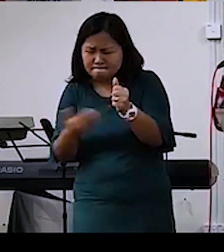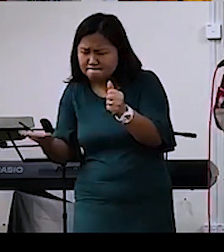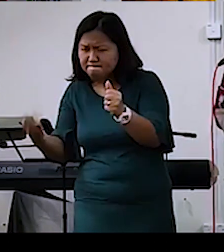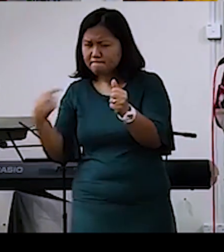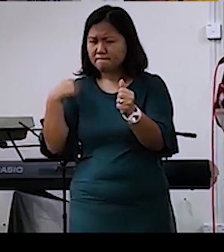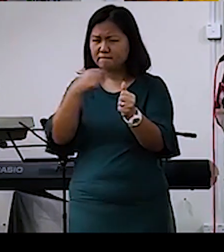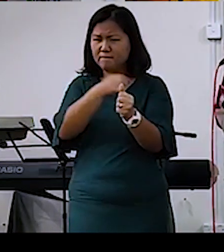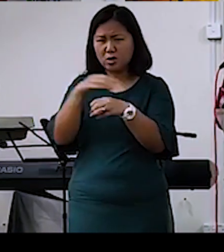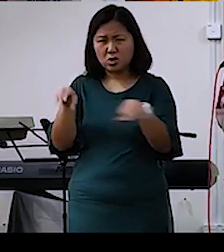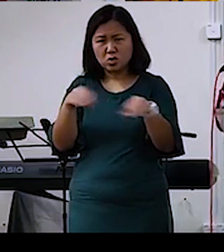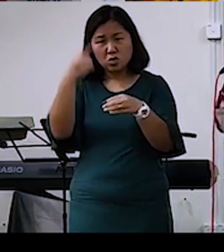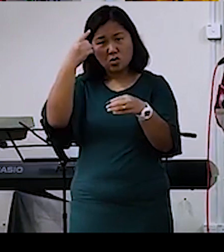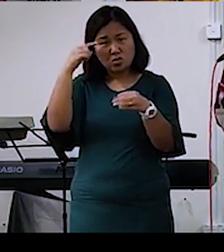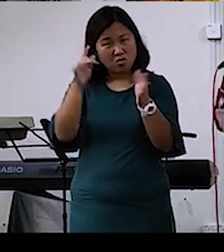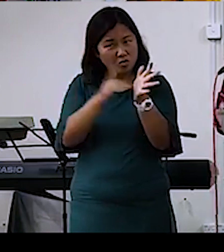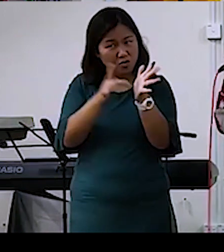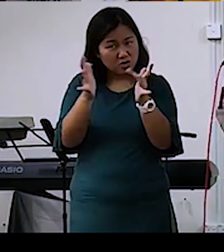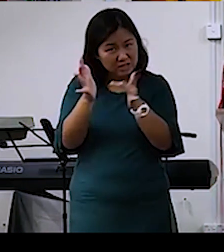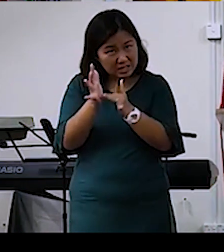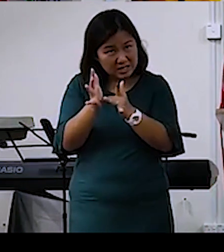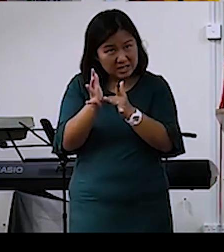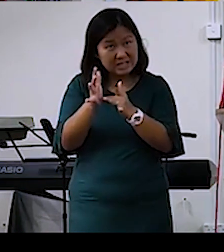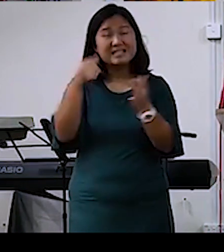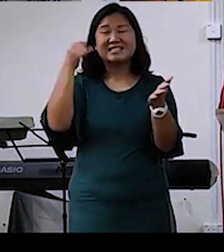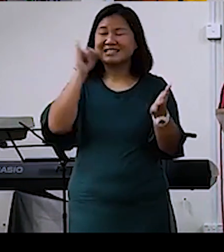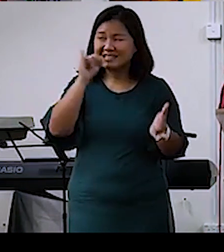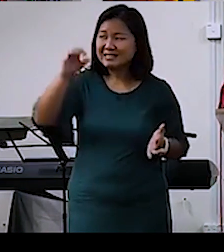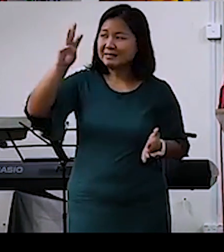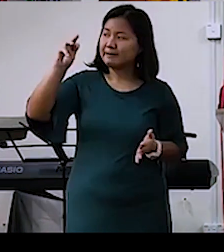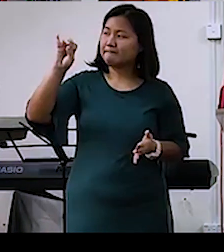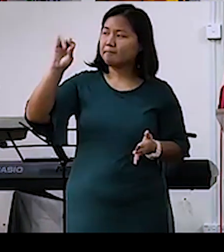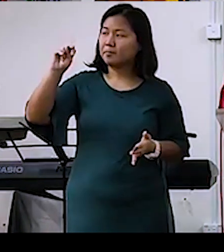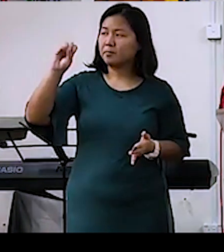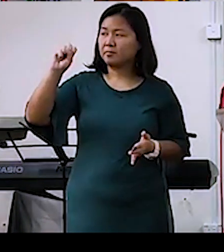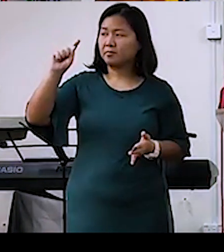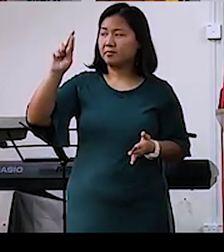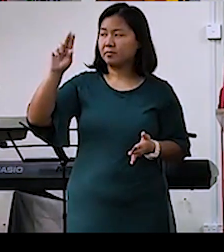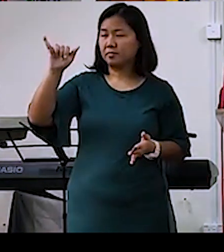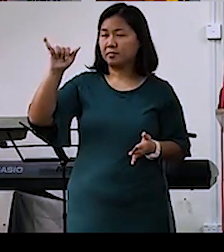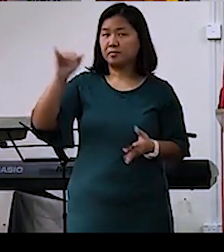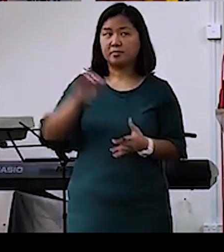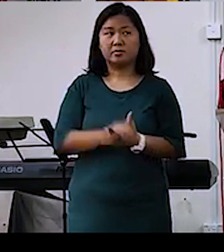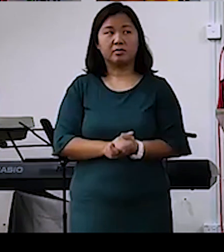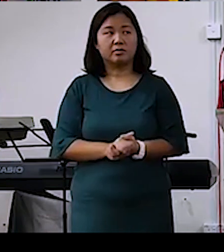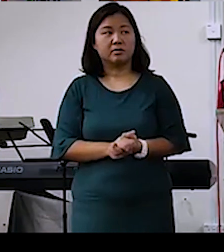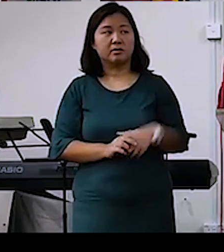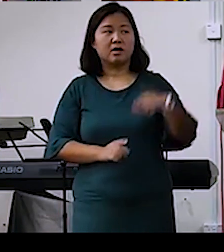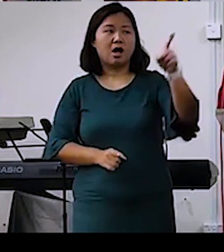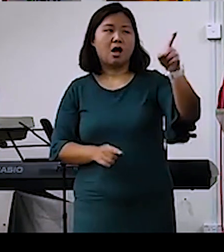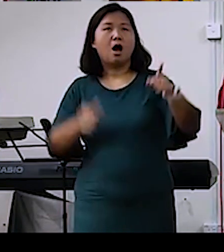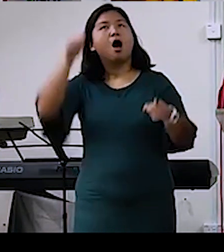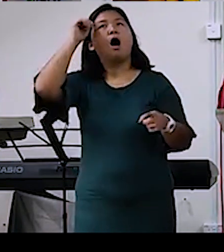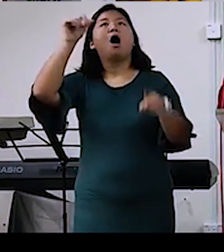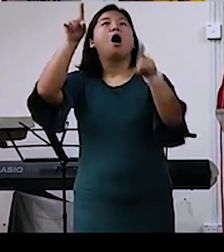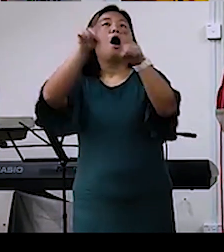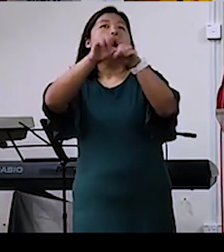of Jesus for the glory of God is ministry. Did you get that? So Brother Chris can be doing an amazing job there, but he's doing that because I have